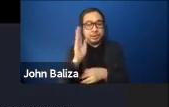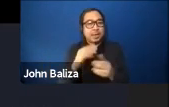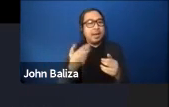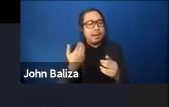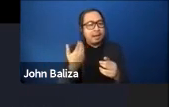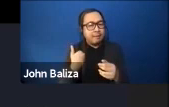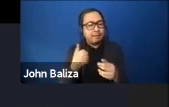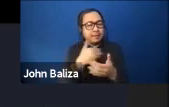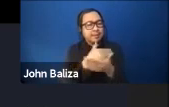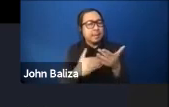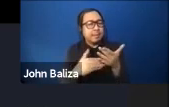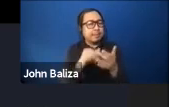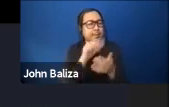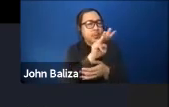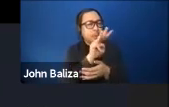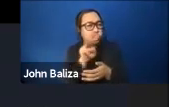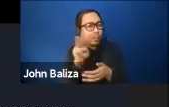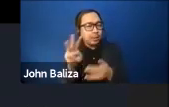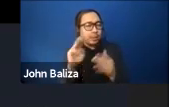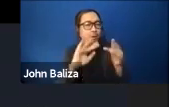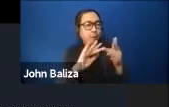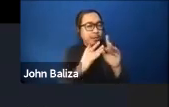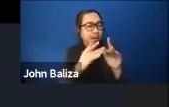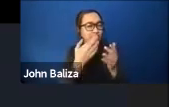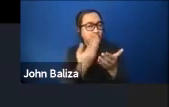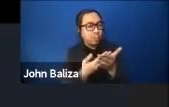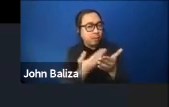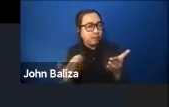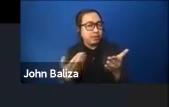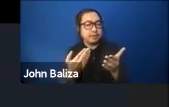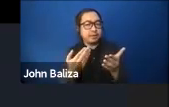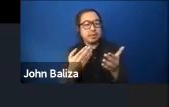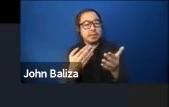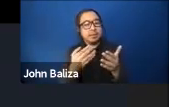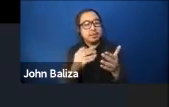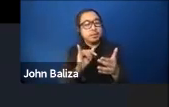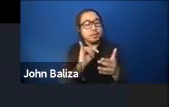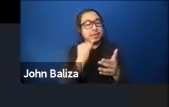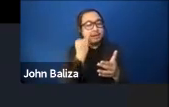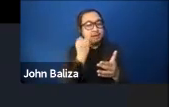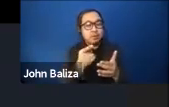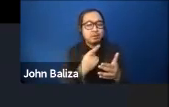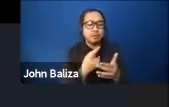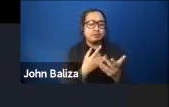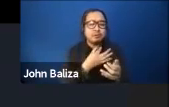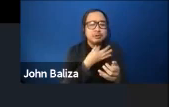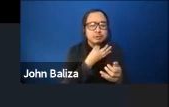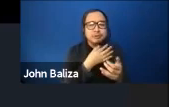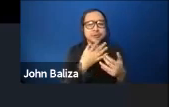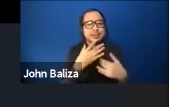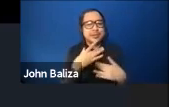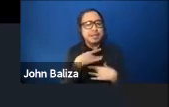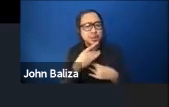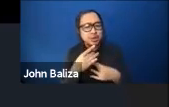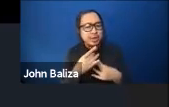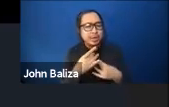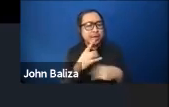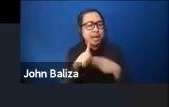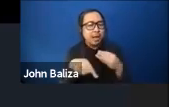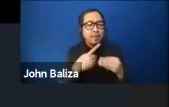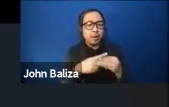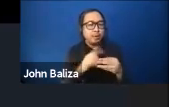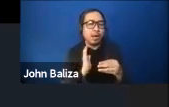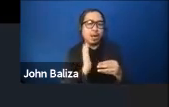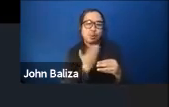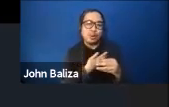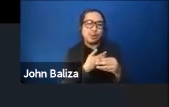the reference and resources. And if you interested and want to see more of our story, please keep in